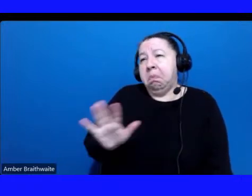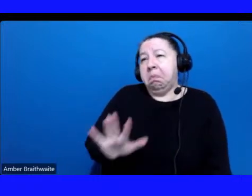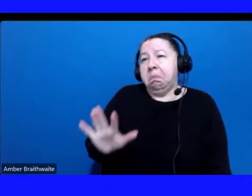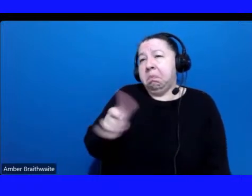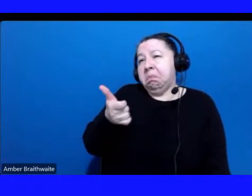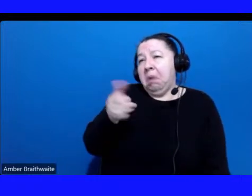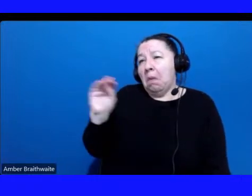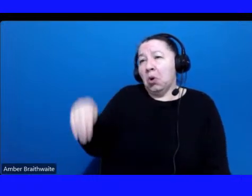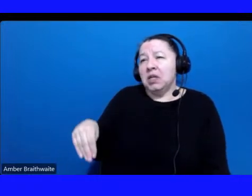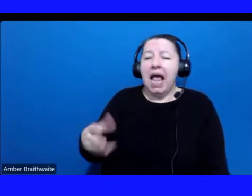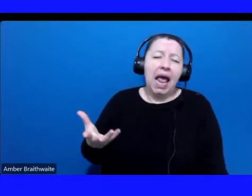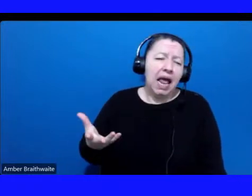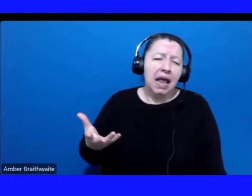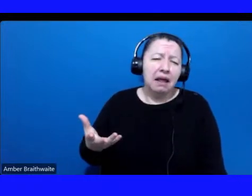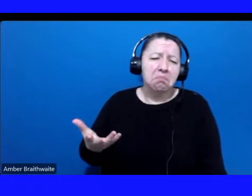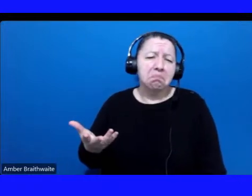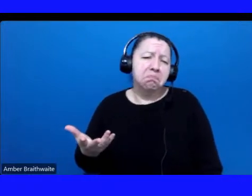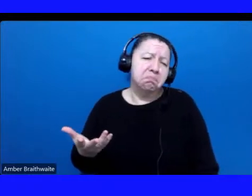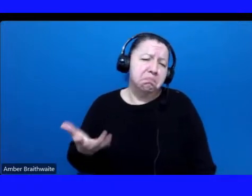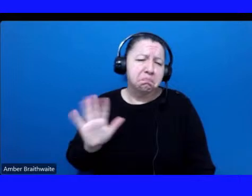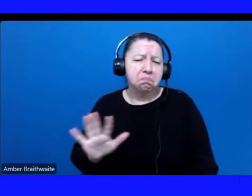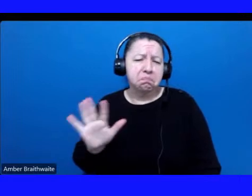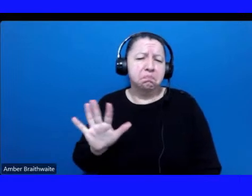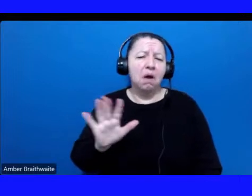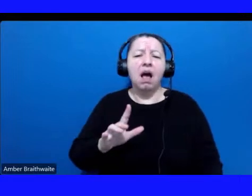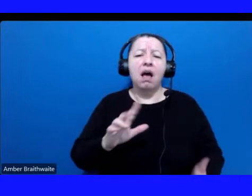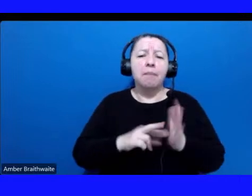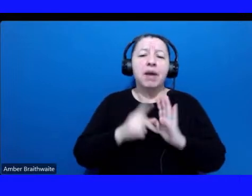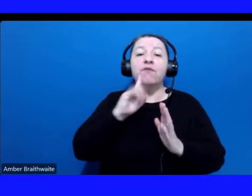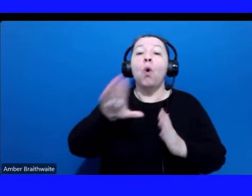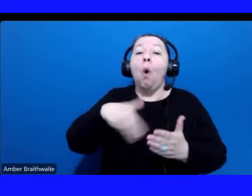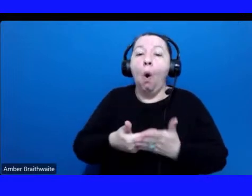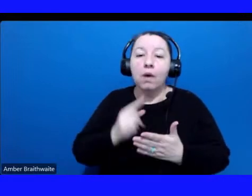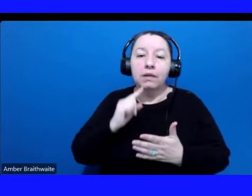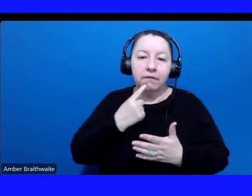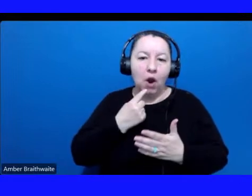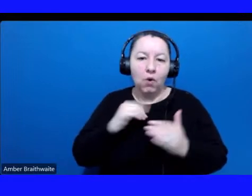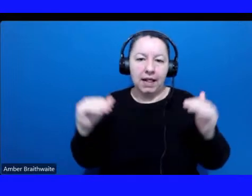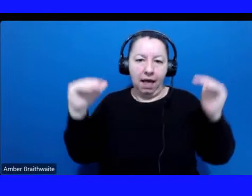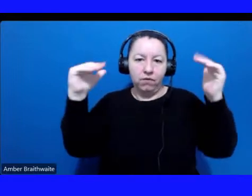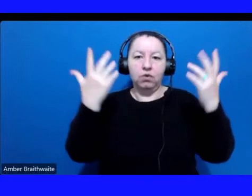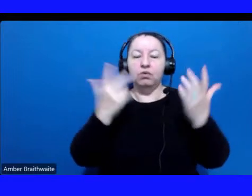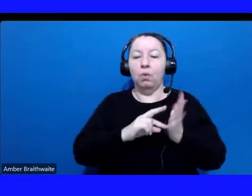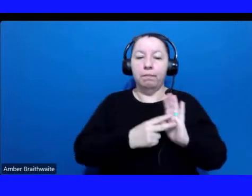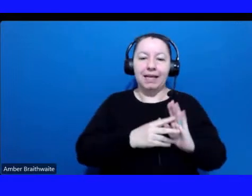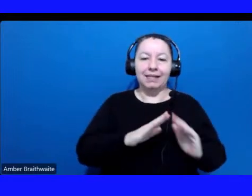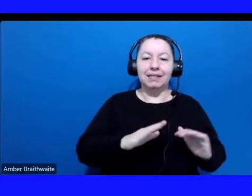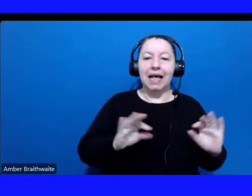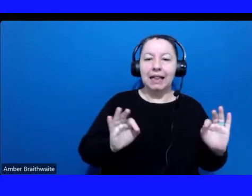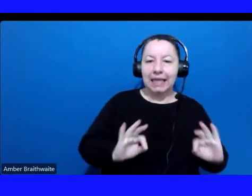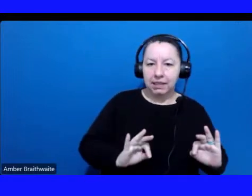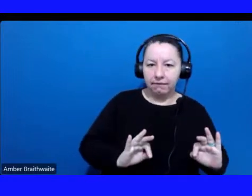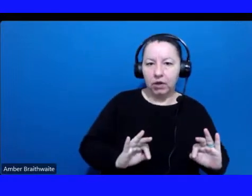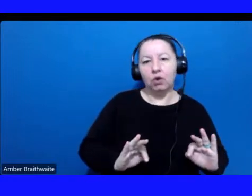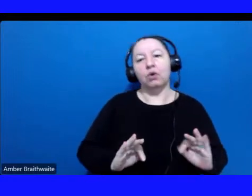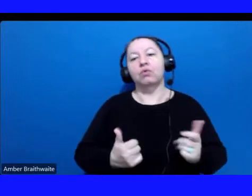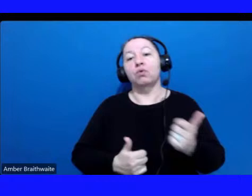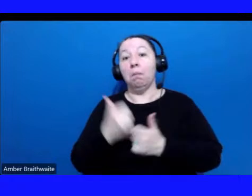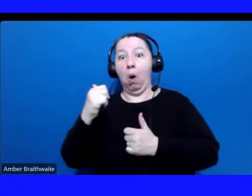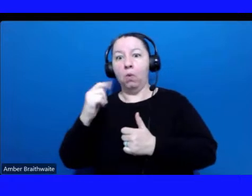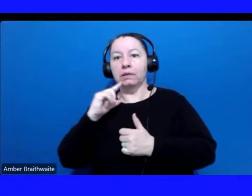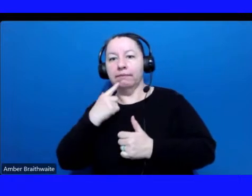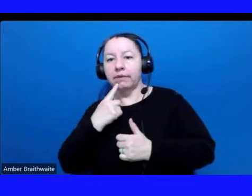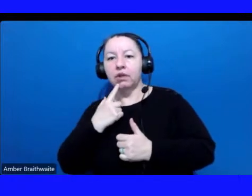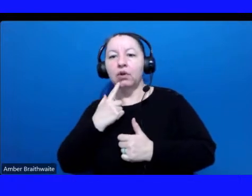right. that will Yep. be helpful to this. It's mind-boggling how much you're doing. It's just